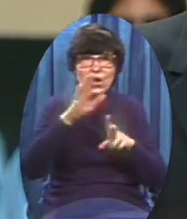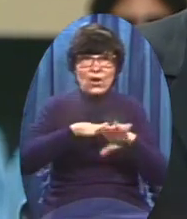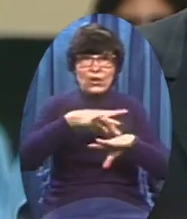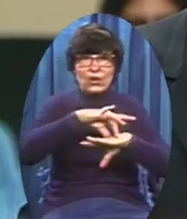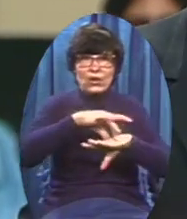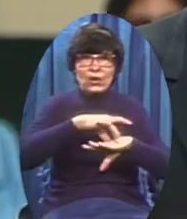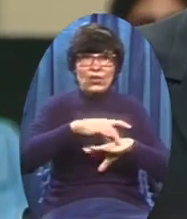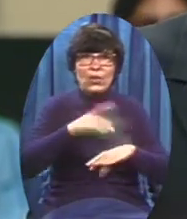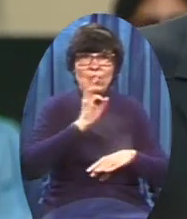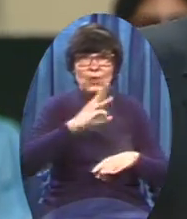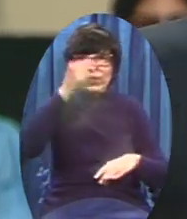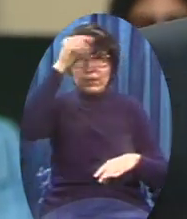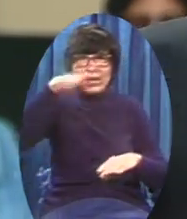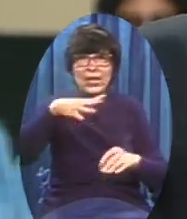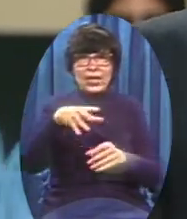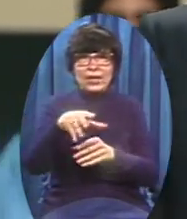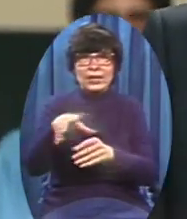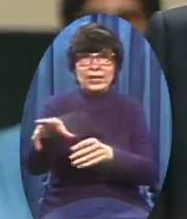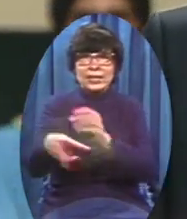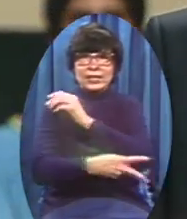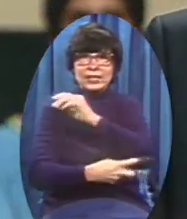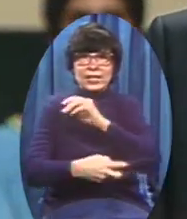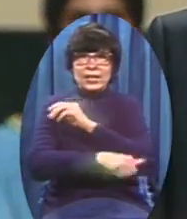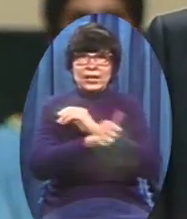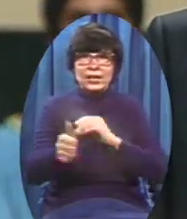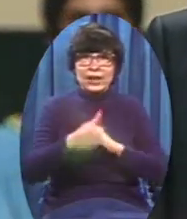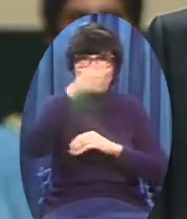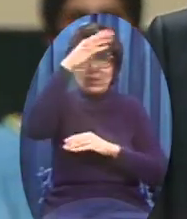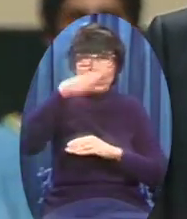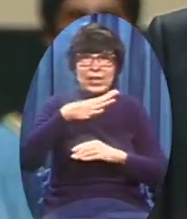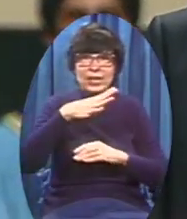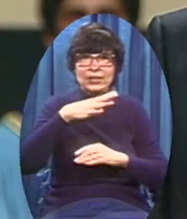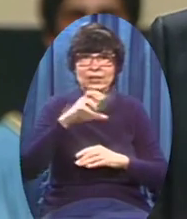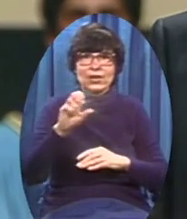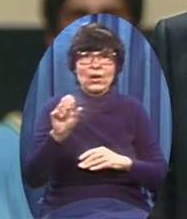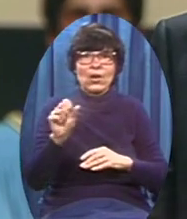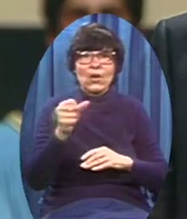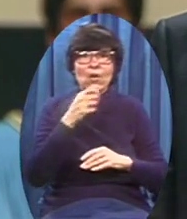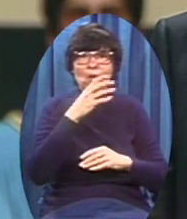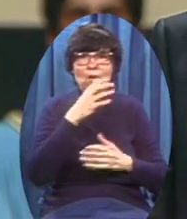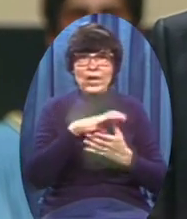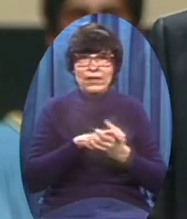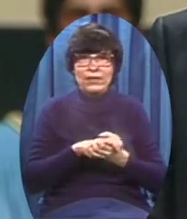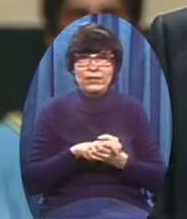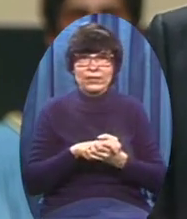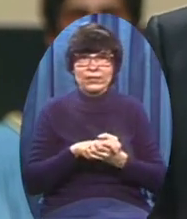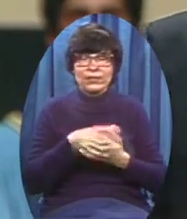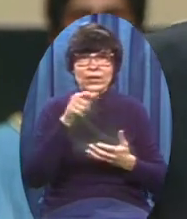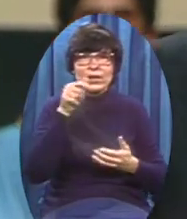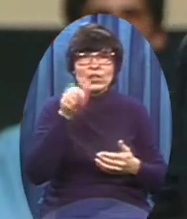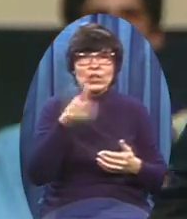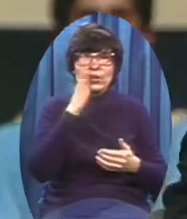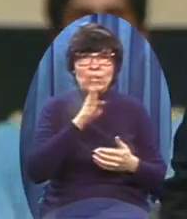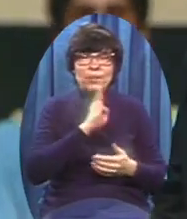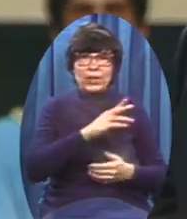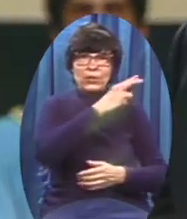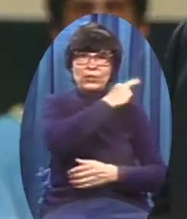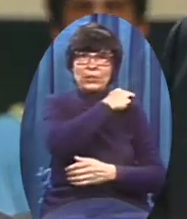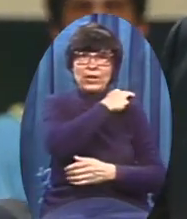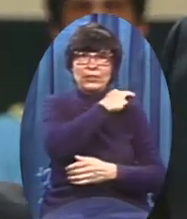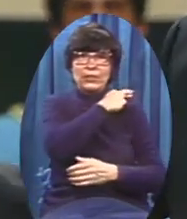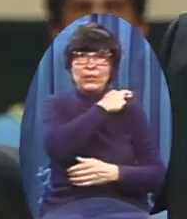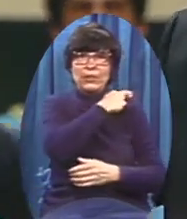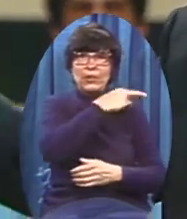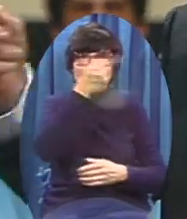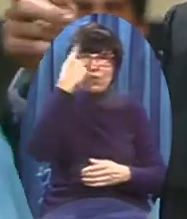that? You're going to be responsible for your time. Then you're going to be responsible for your talent. I was sitting here on this platform a